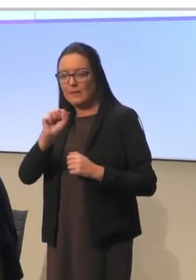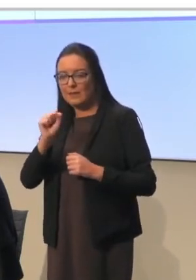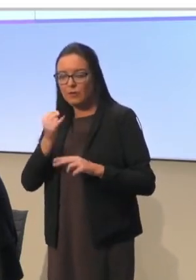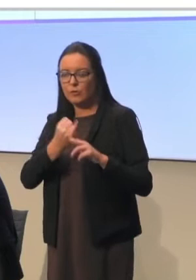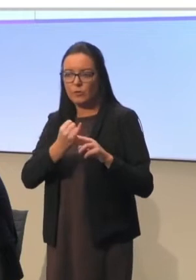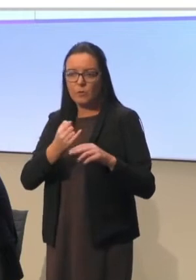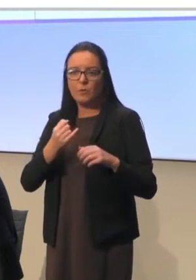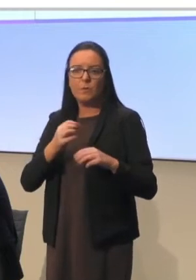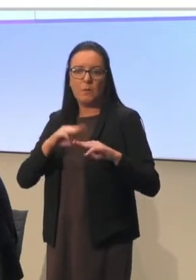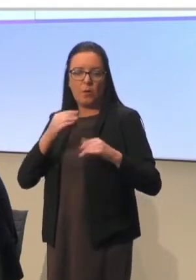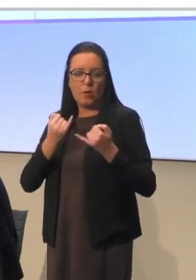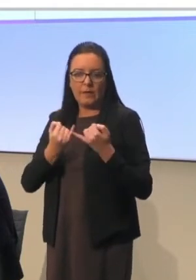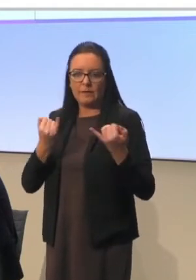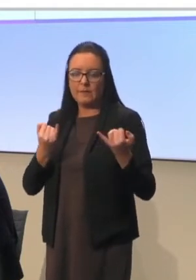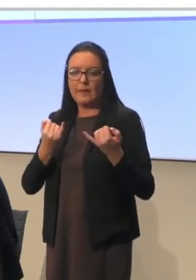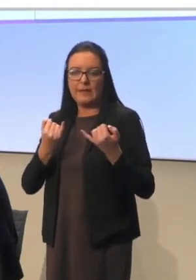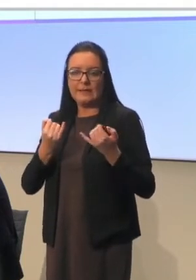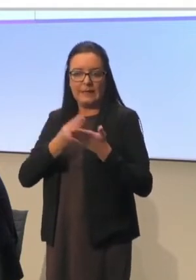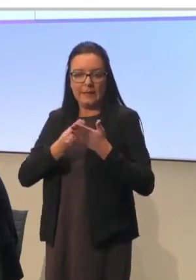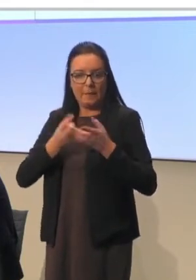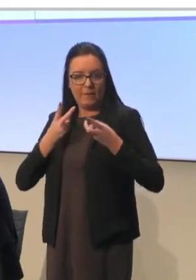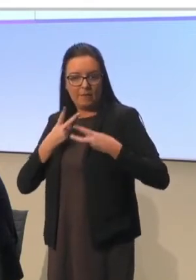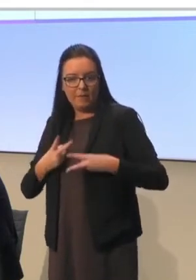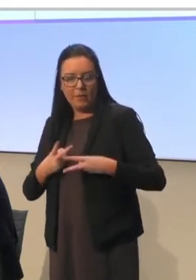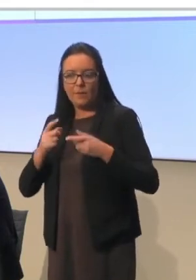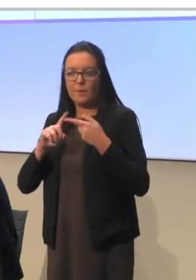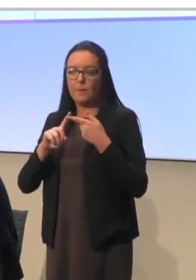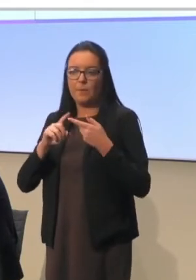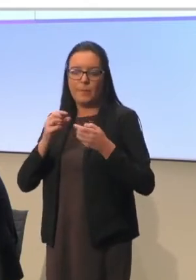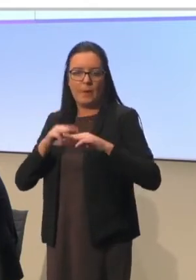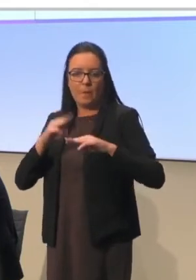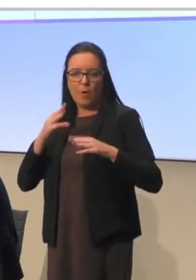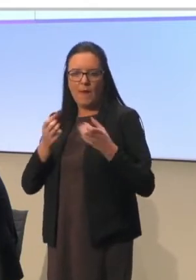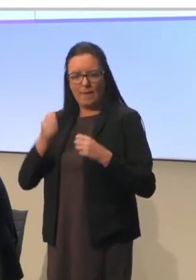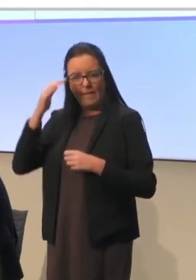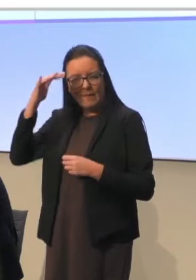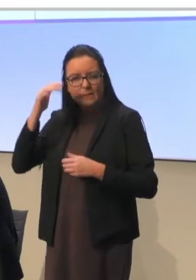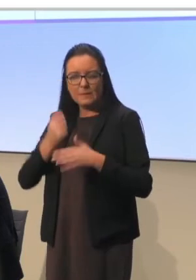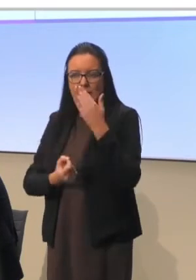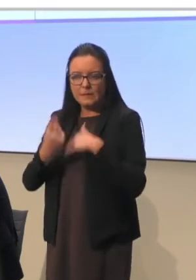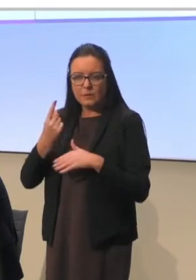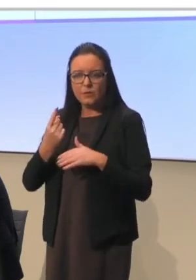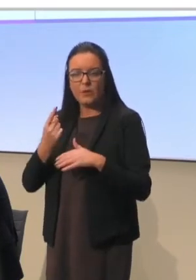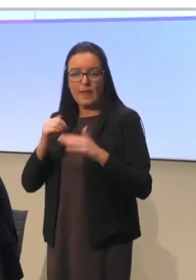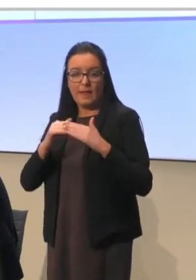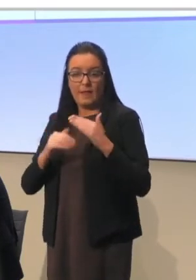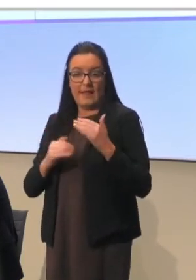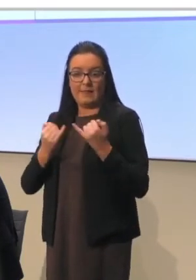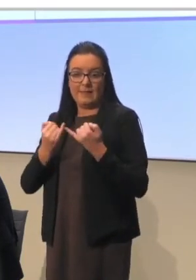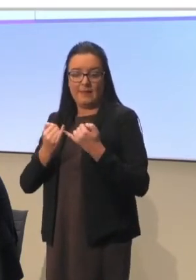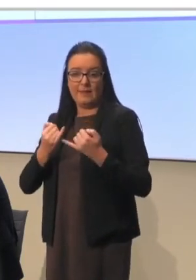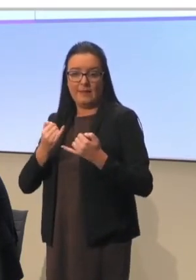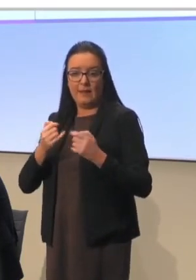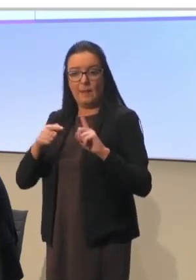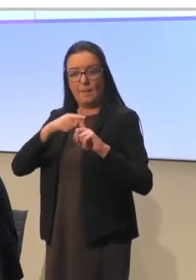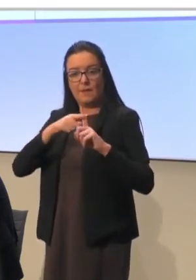likely to have attended or experienced economic vulnerability, they're more likely to be identified as having academic issues at 9, they're less likely to be positively engaged with